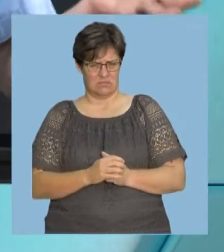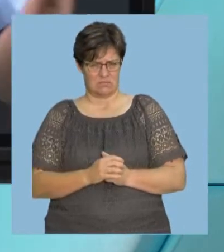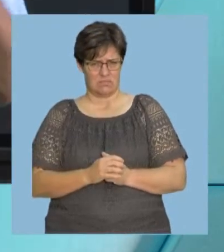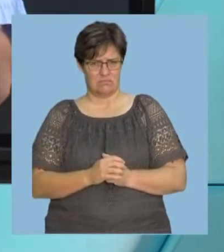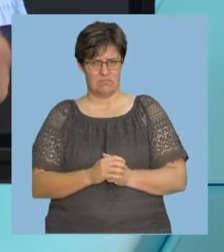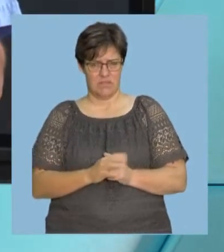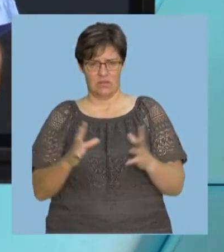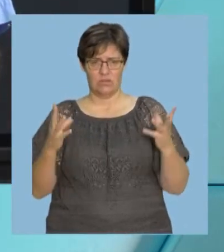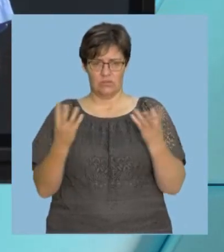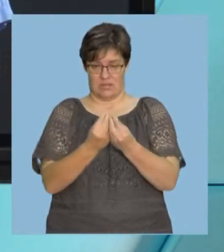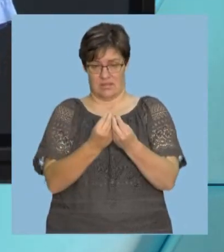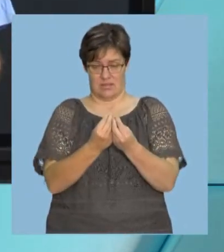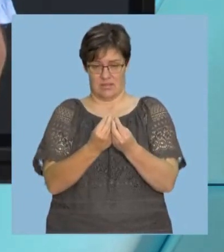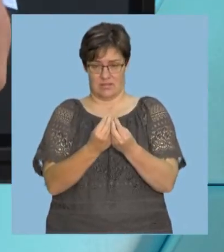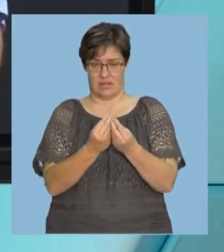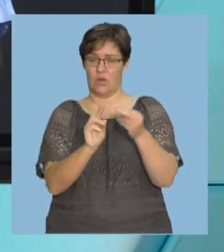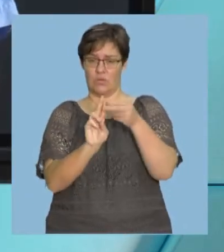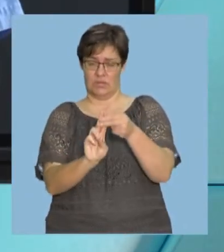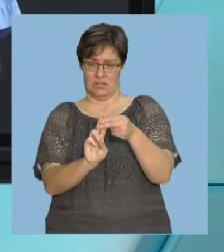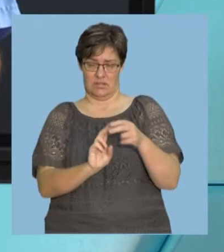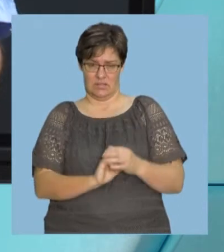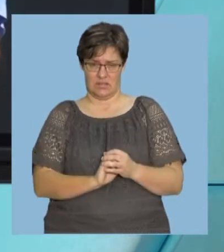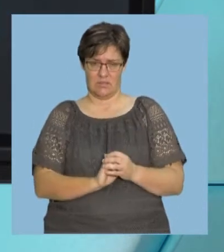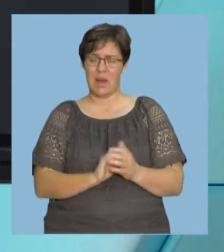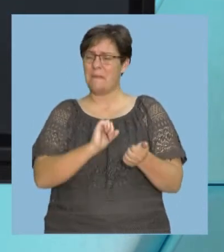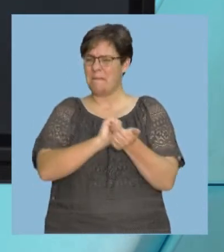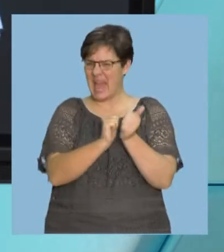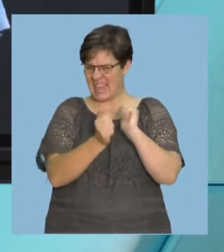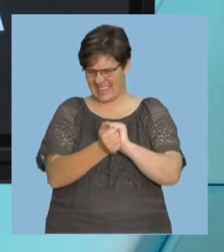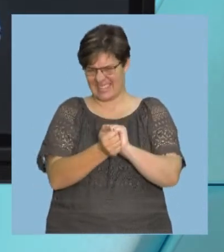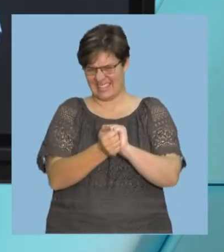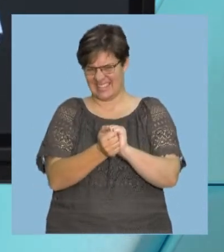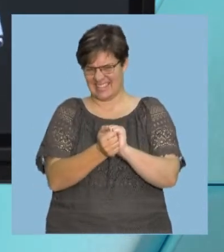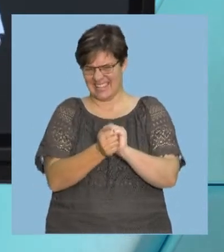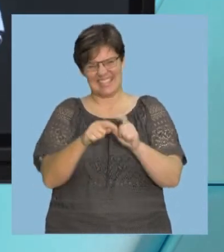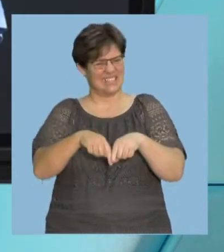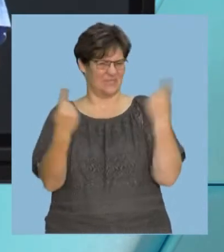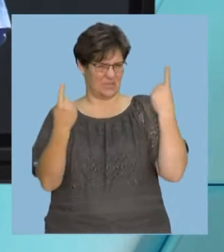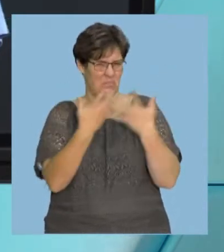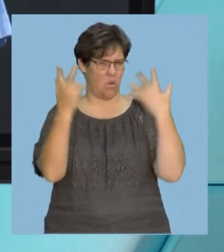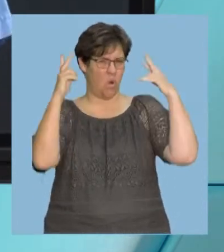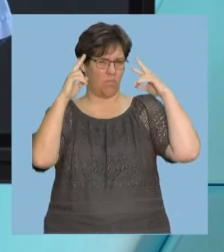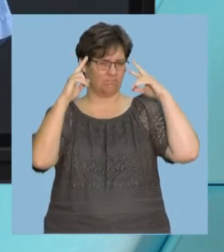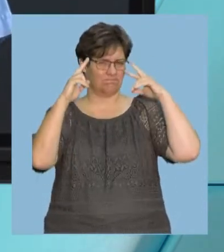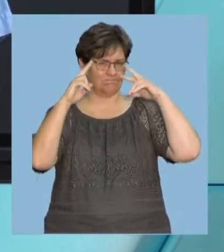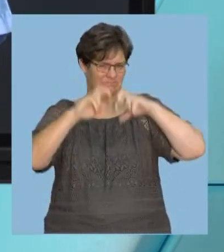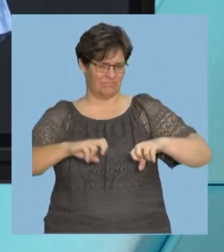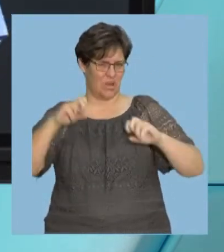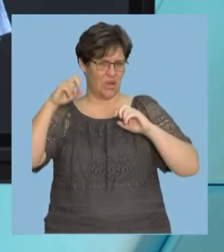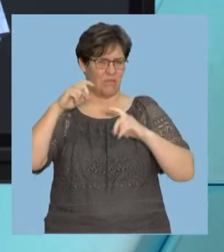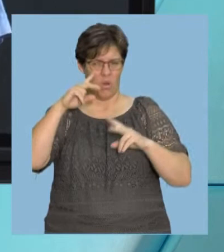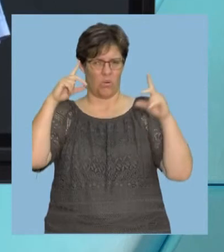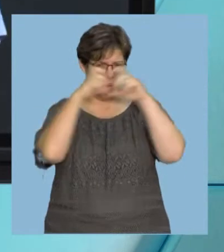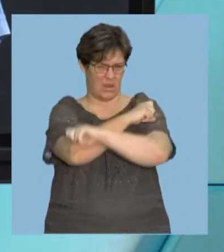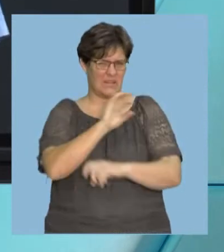means joining together. Well, in maths, it's a little bit more complicated in terms of probability. And I want you